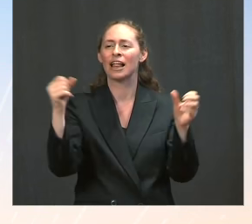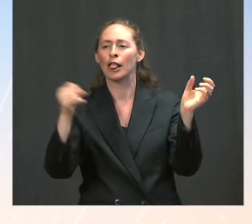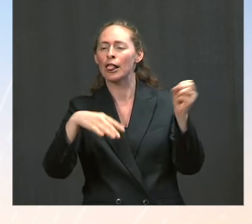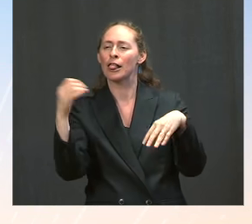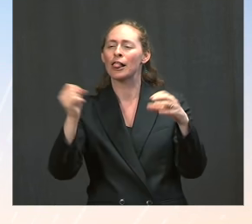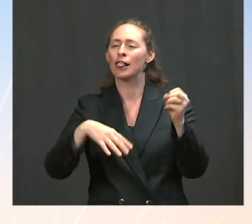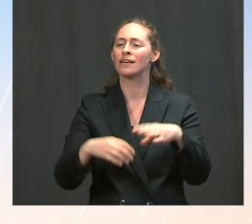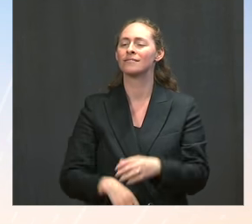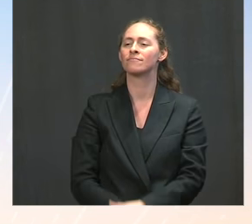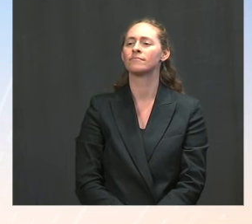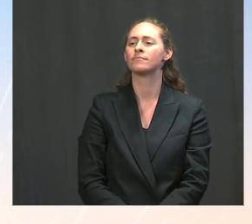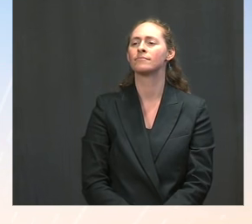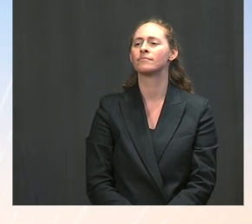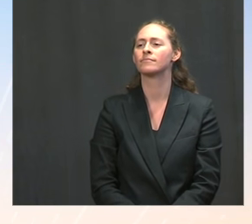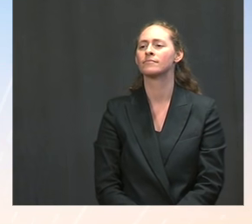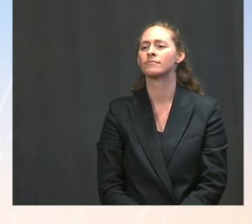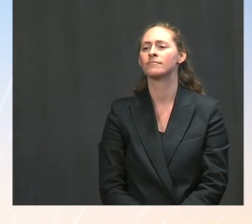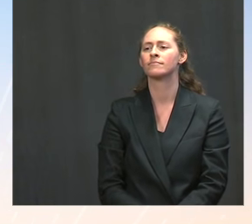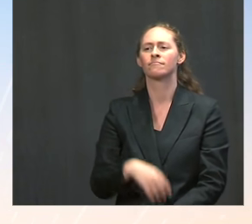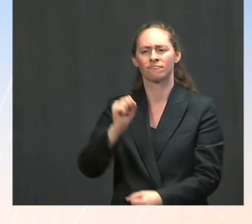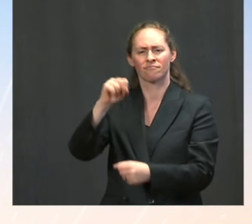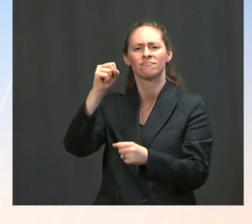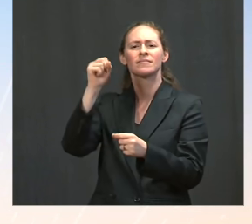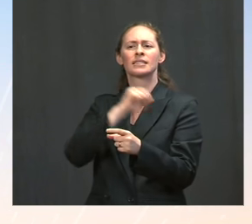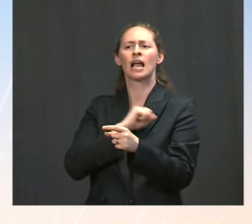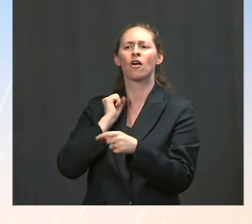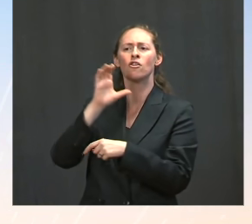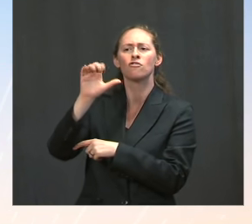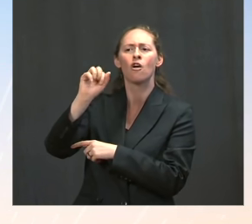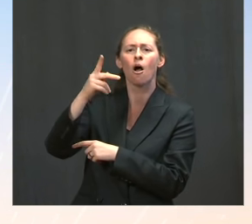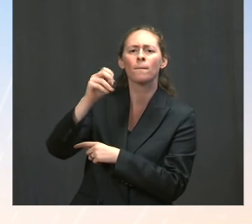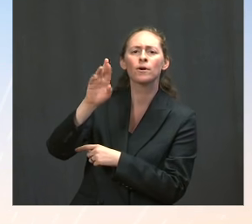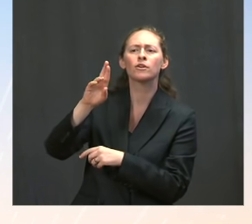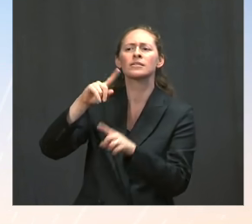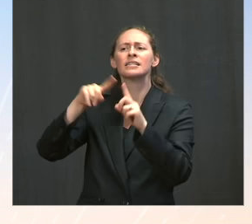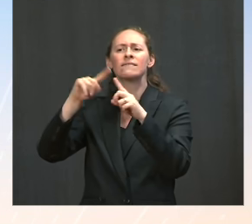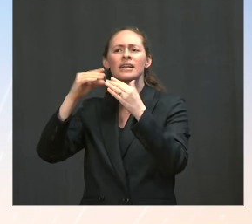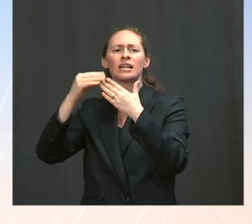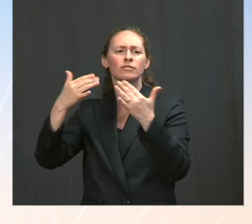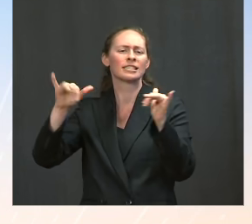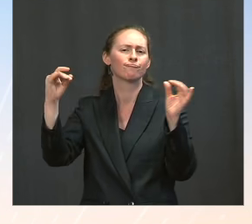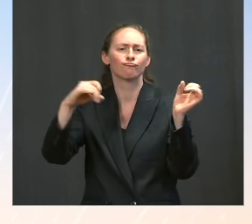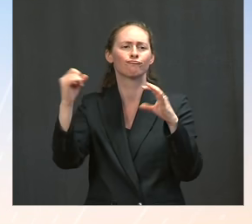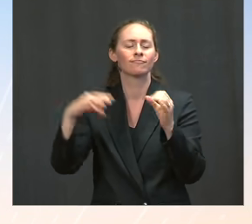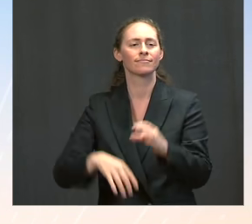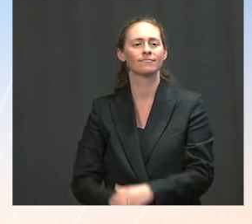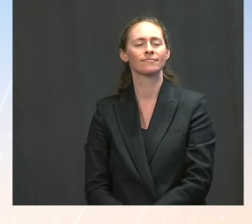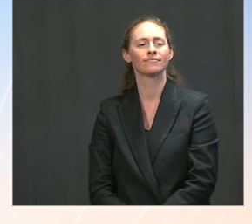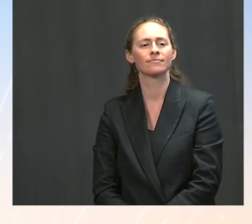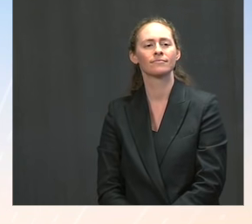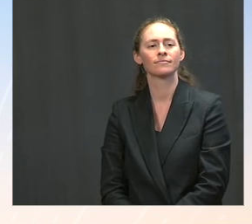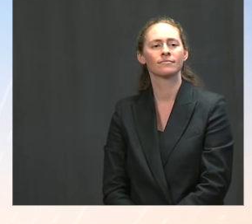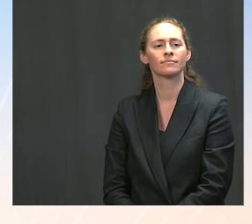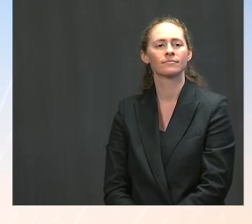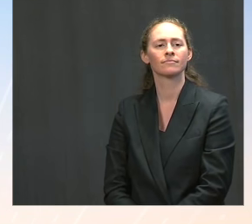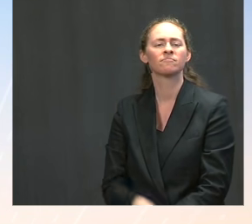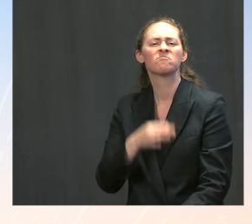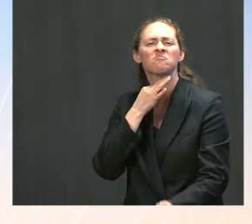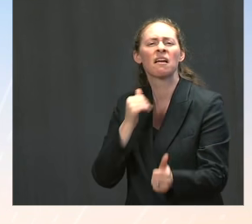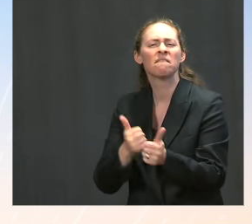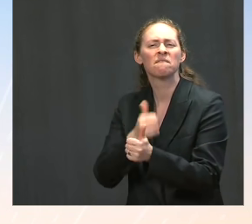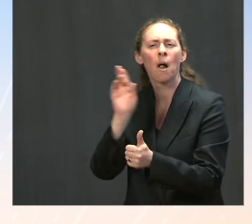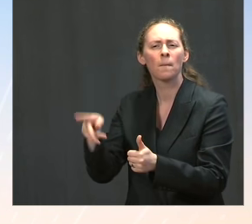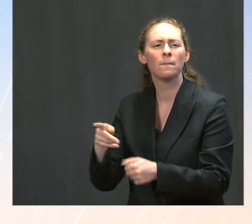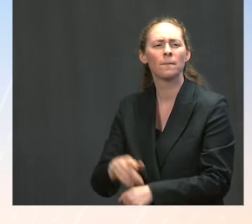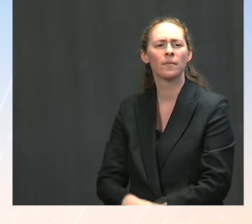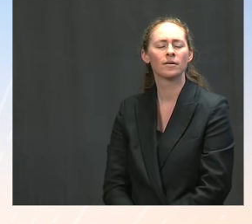and, of course, working closely with Senate leadership as well. Go ahead. Thank you, Jen. Just following up on Ann's question on Iraq, there's been criticism on the part of the administration that